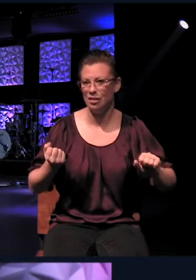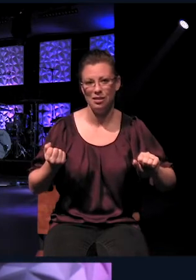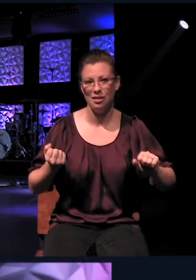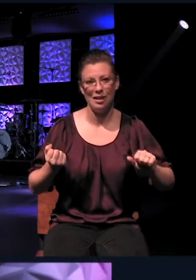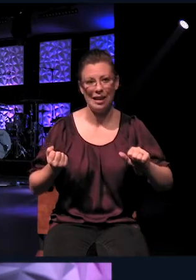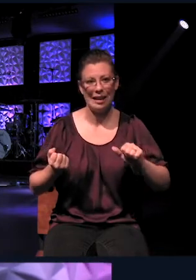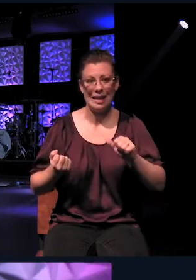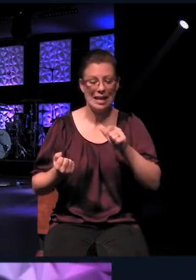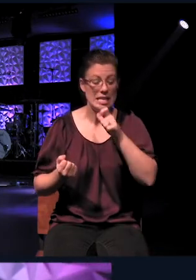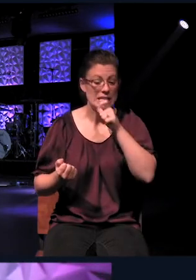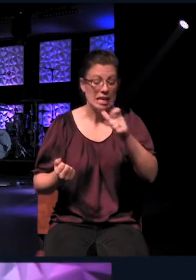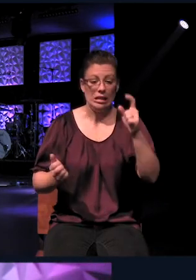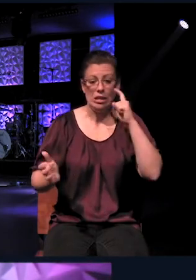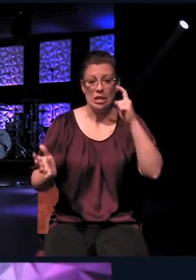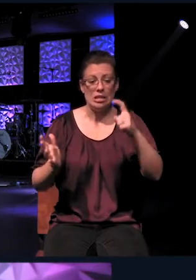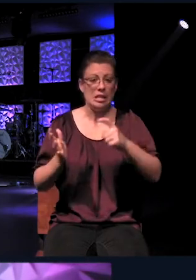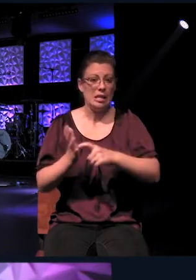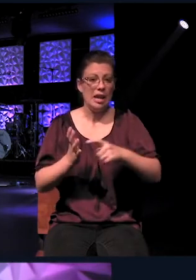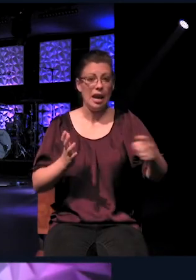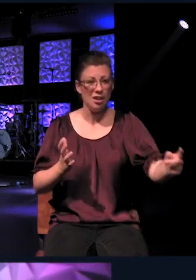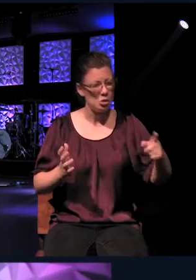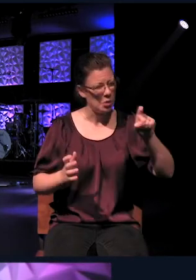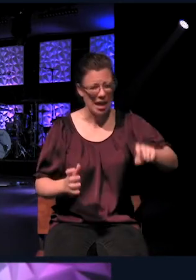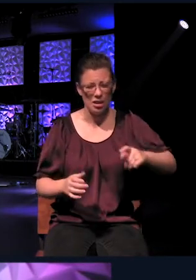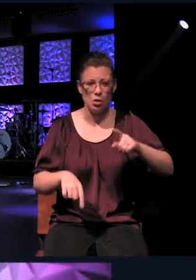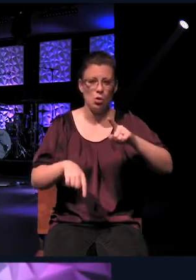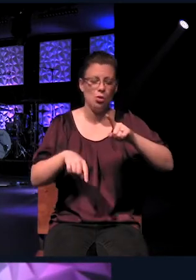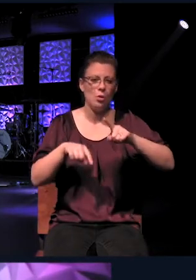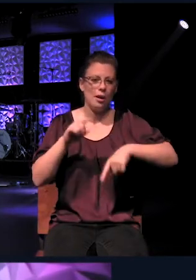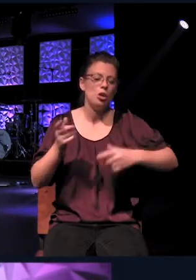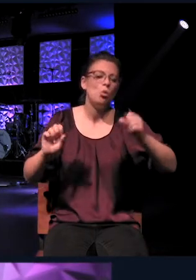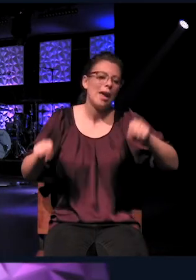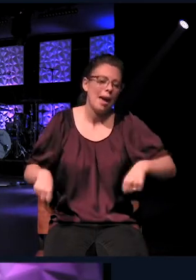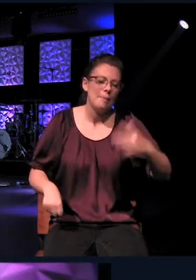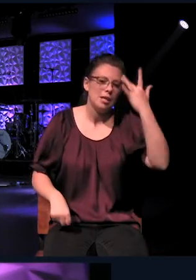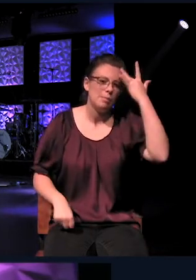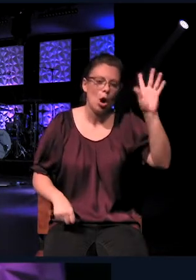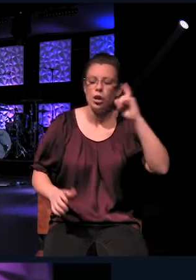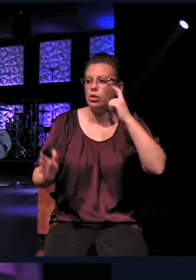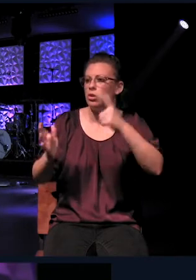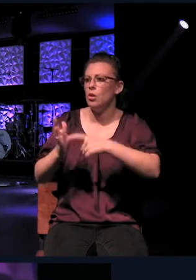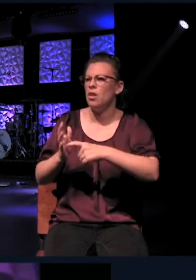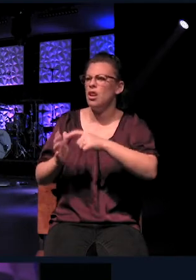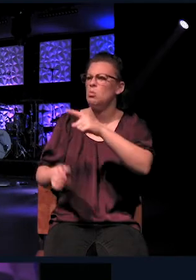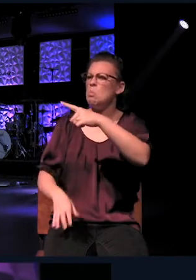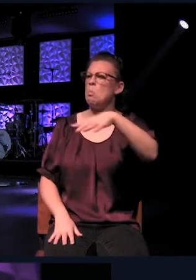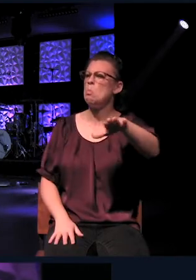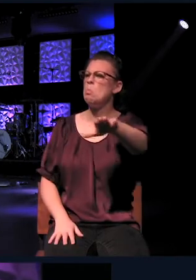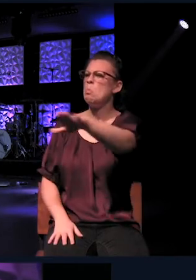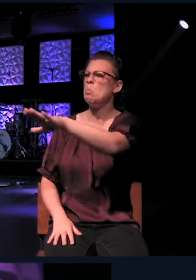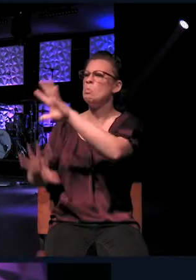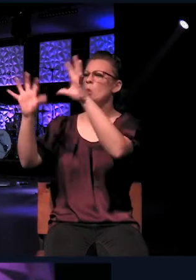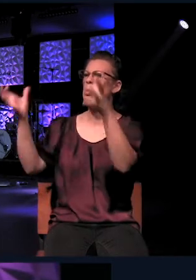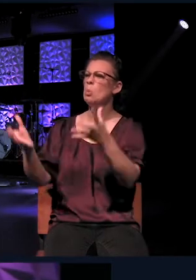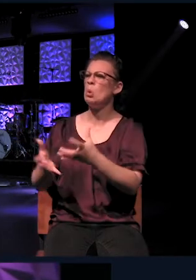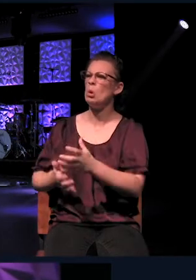to notice that something's wrong in the world. Like, you can go out the front door and realize something's off. You get on social media and you're very